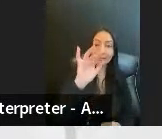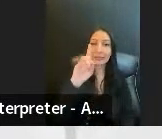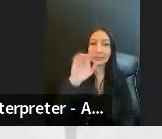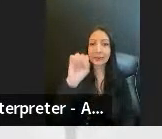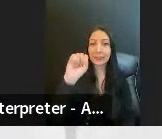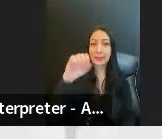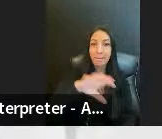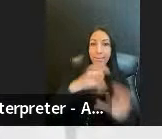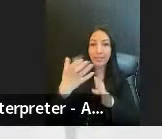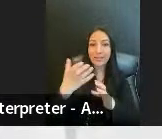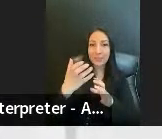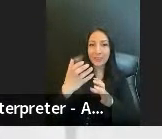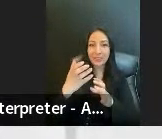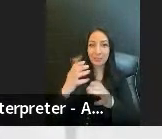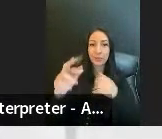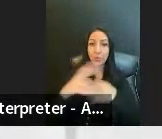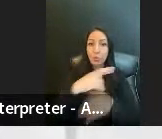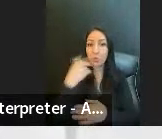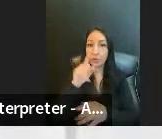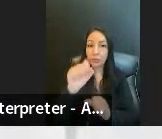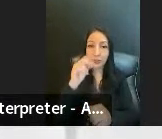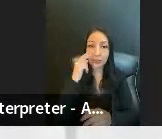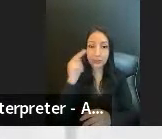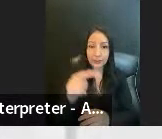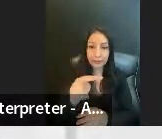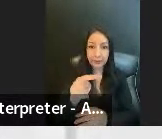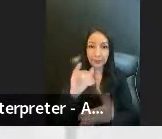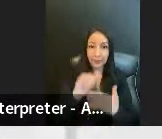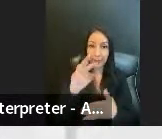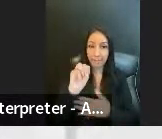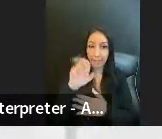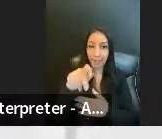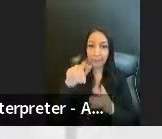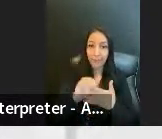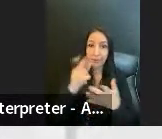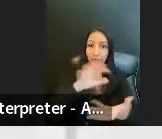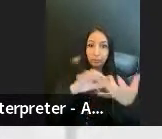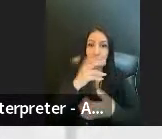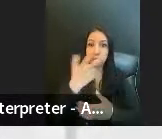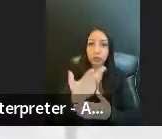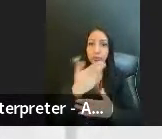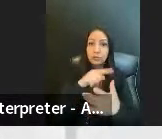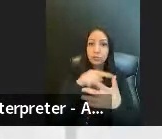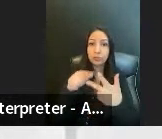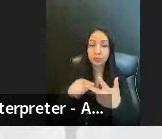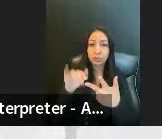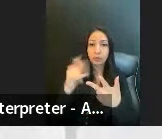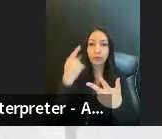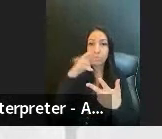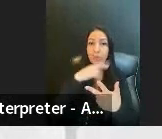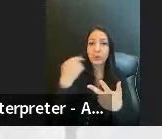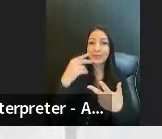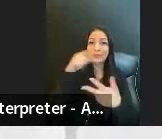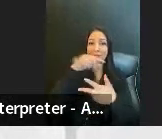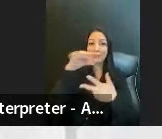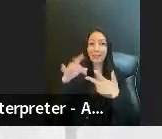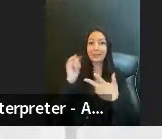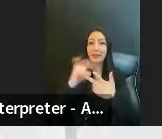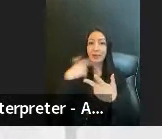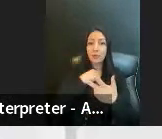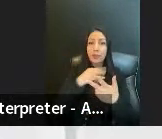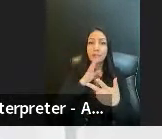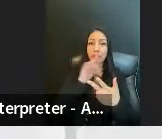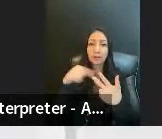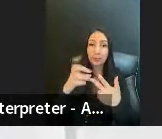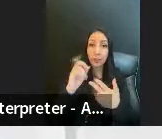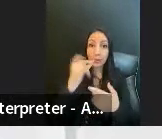risk, you'll be able to see the map that combines those 3 categories of risk factors that we just talked about.